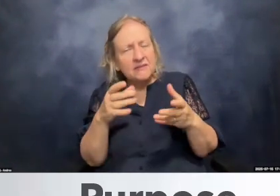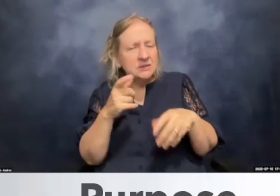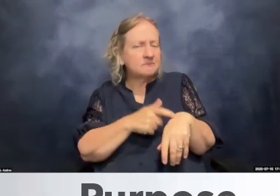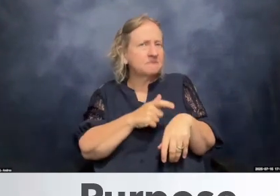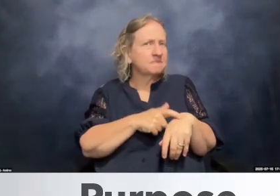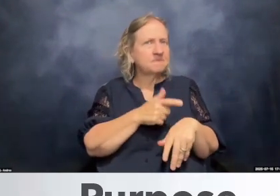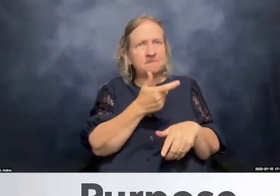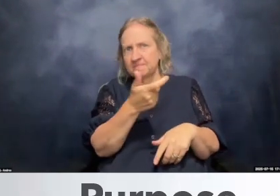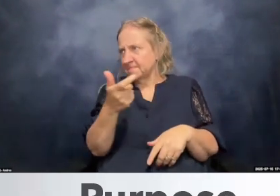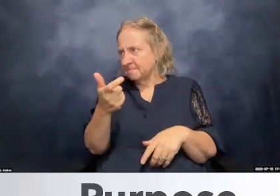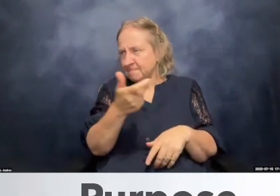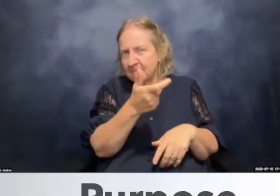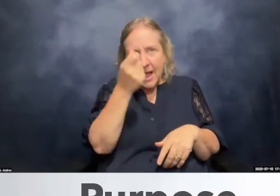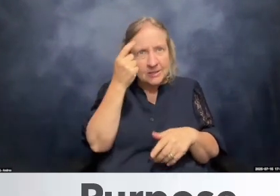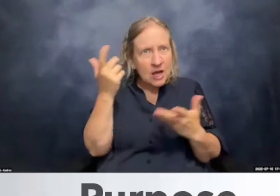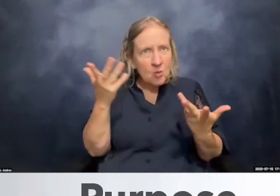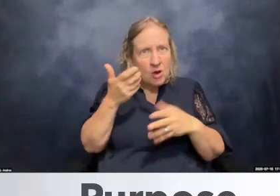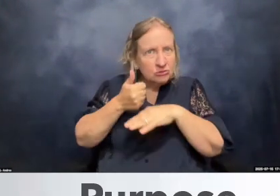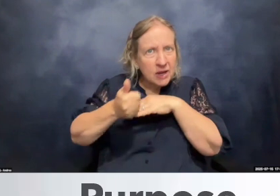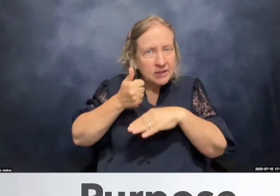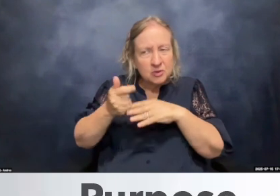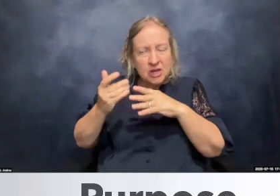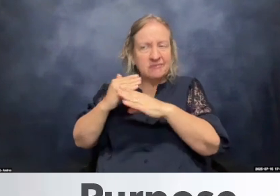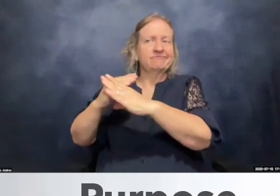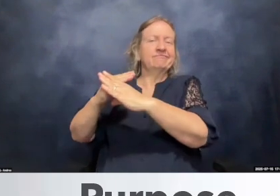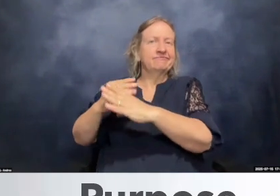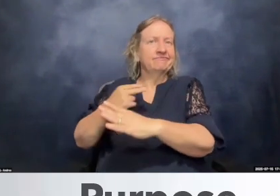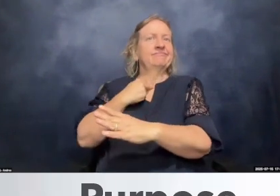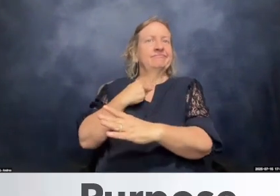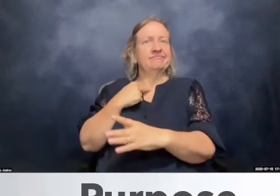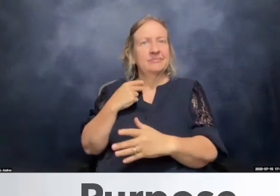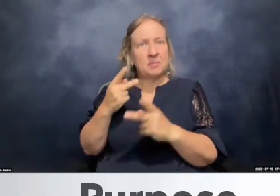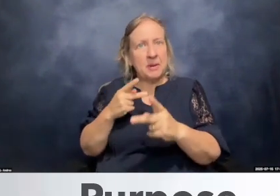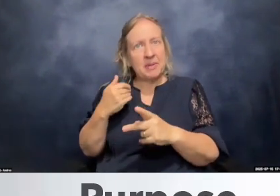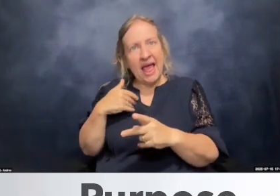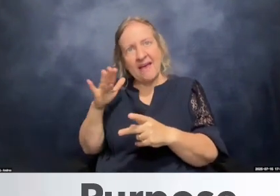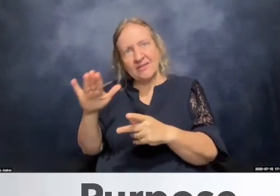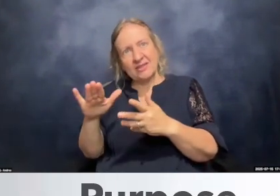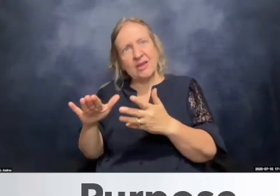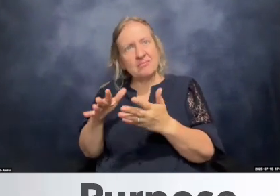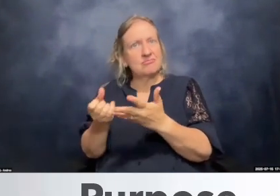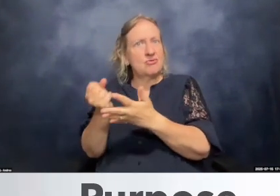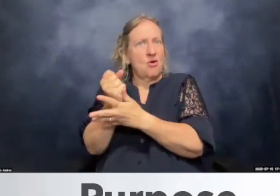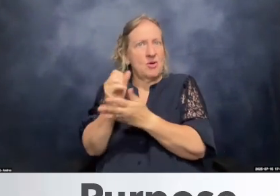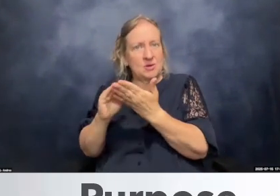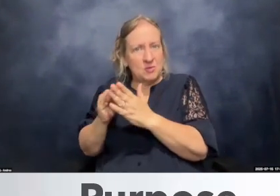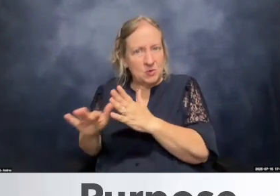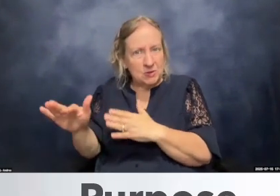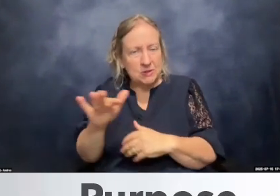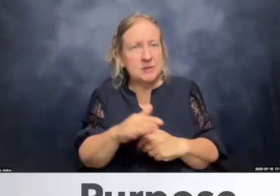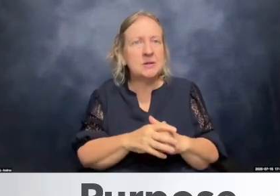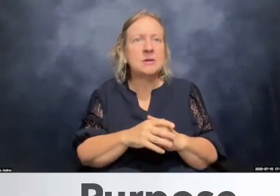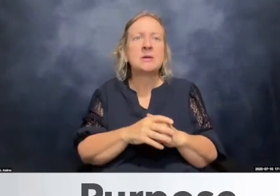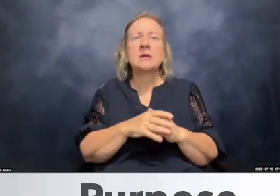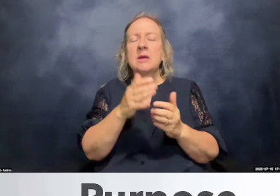understand the transportation barriers faced by residents in priority communities. At the same time, these engagements help surface